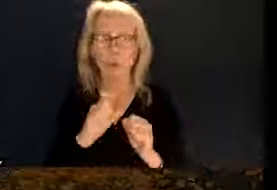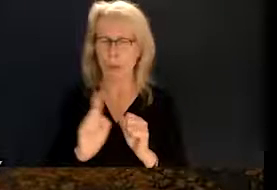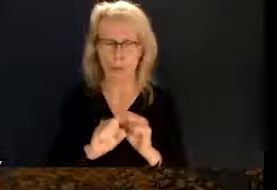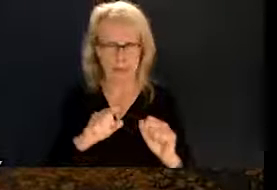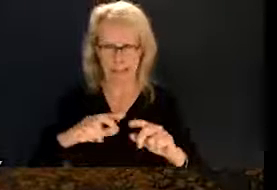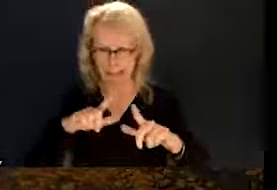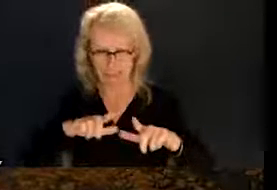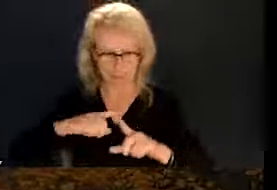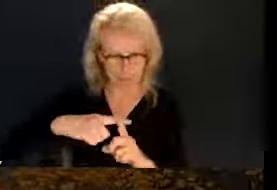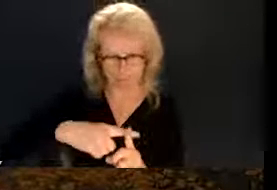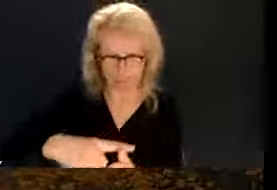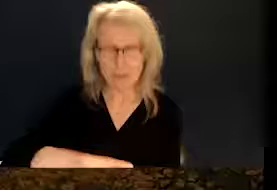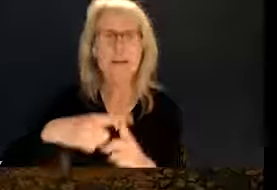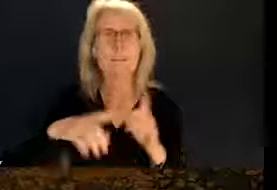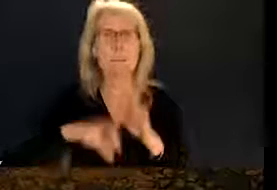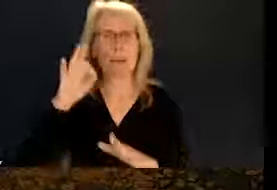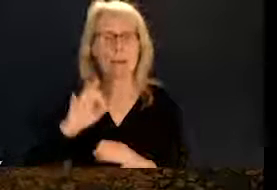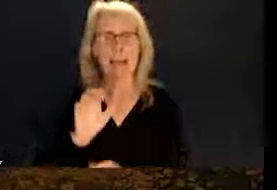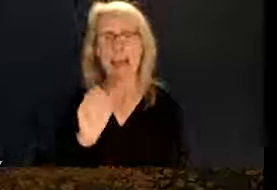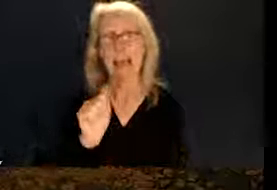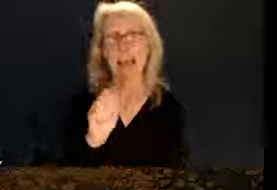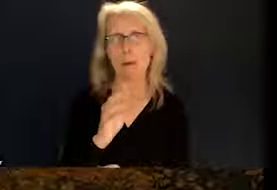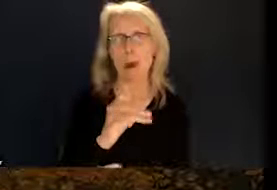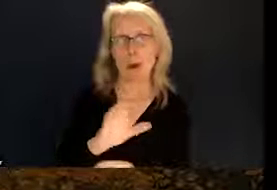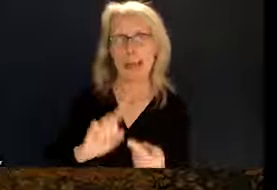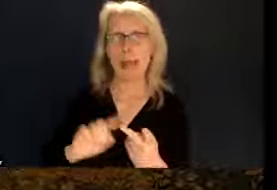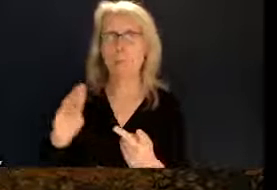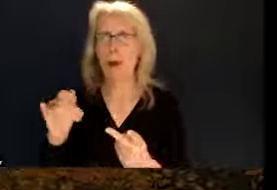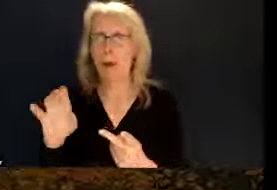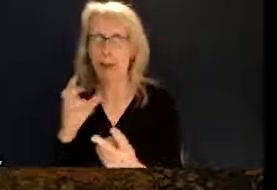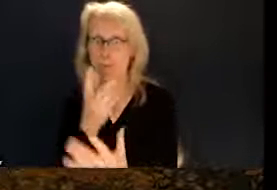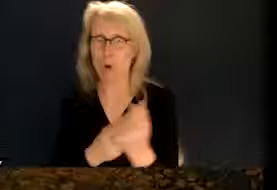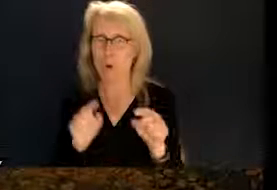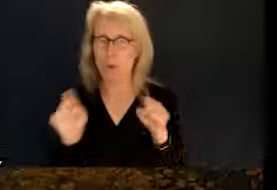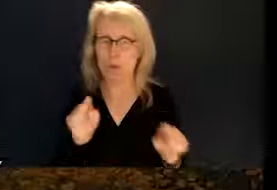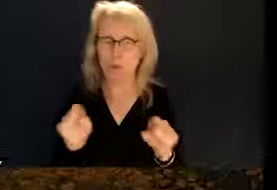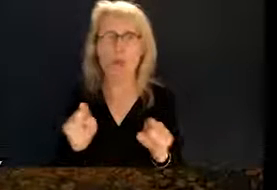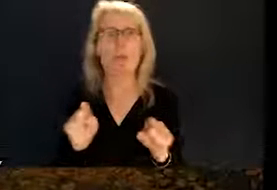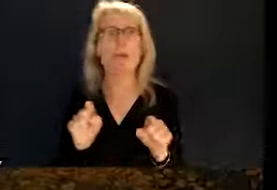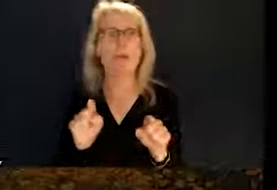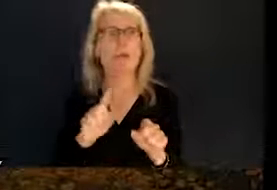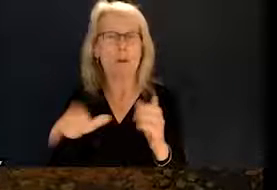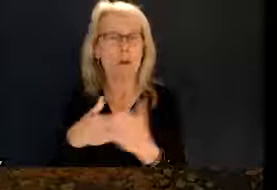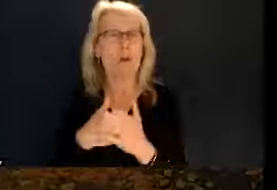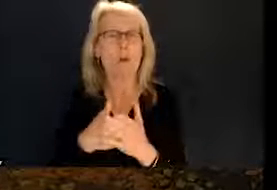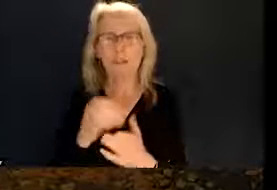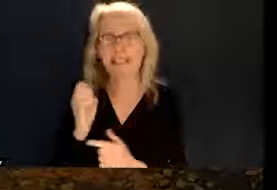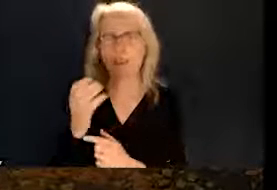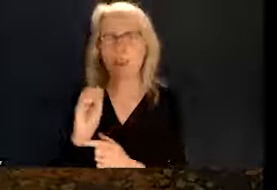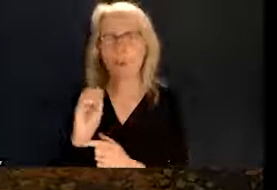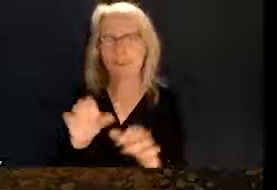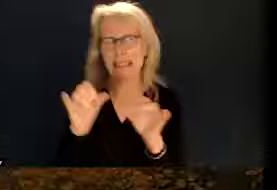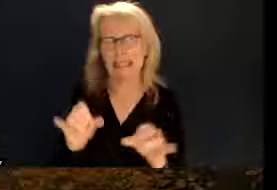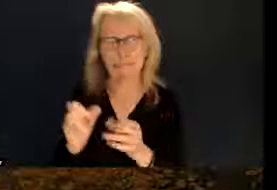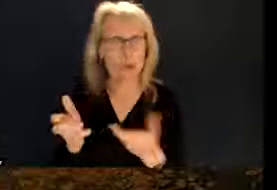the number of abiotic resources and biotic resources, right? All those ecosystem services we just talked about a few slides